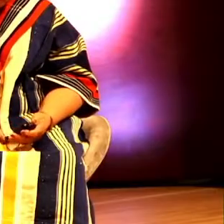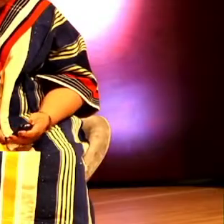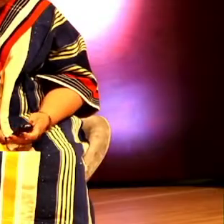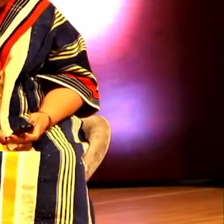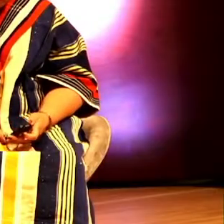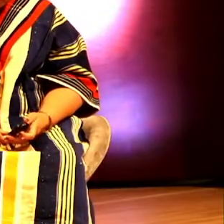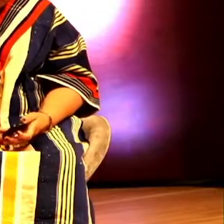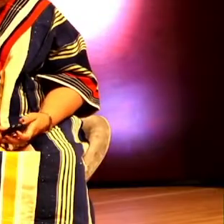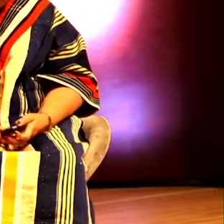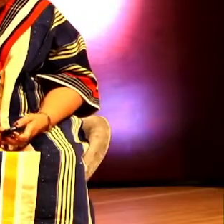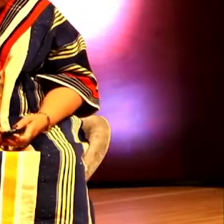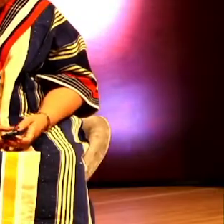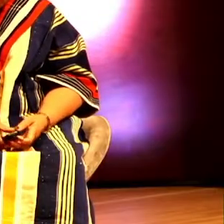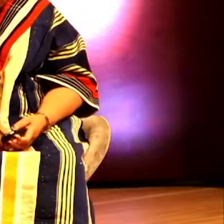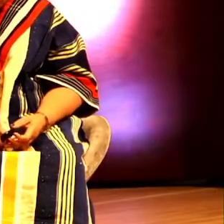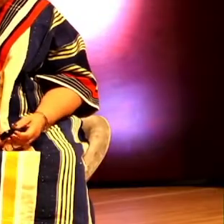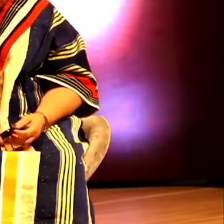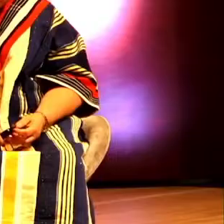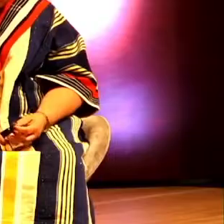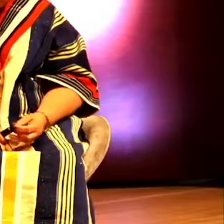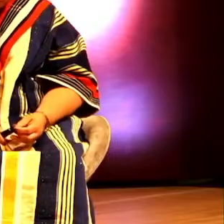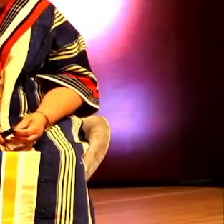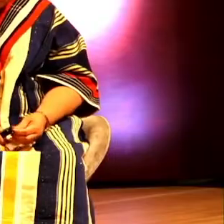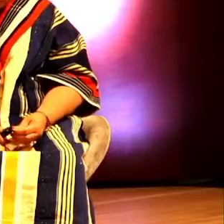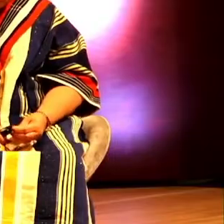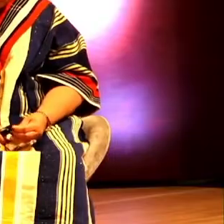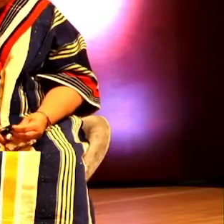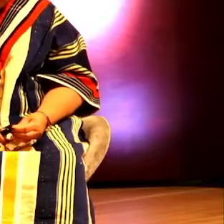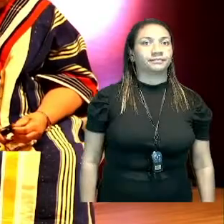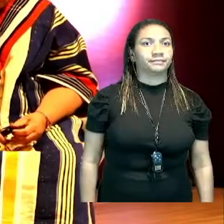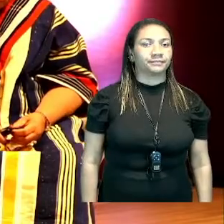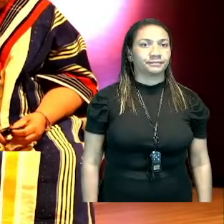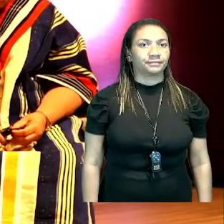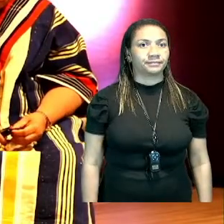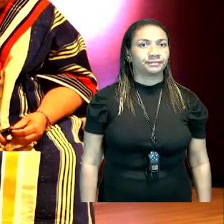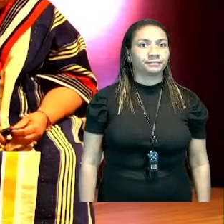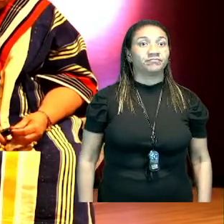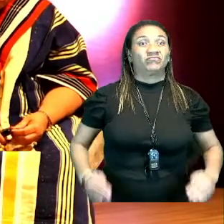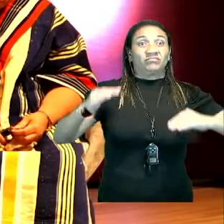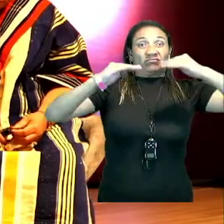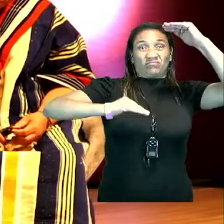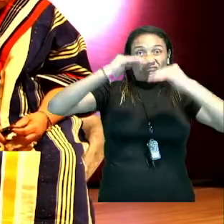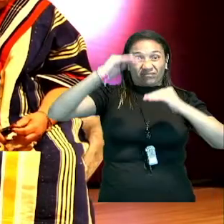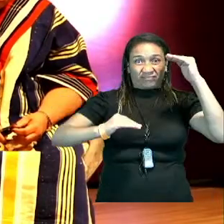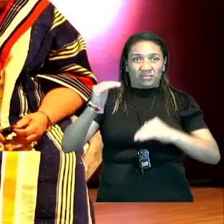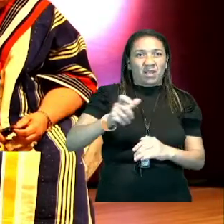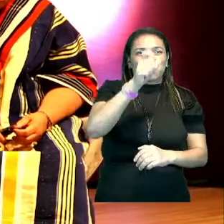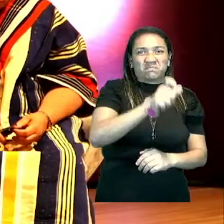historical injustice that have suffered so many people in this country of ours.